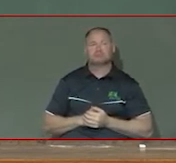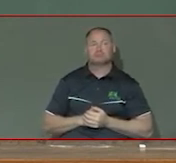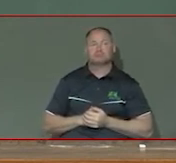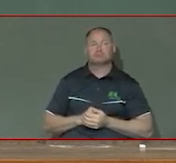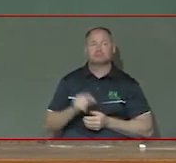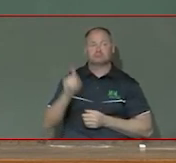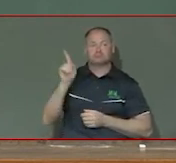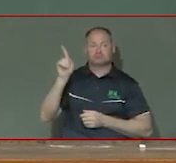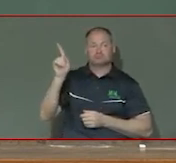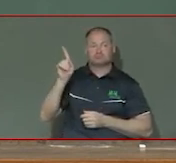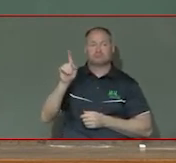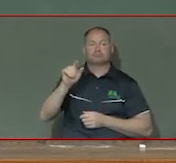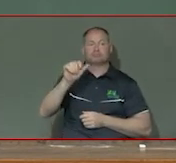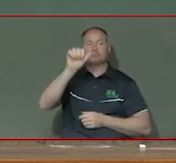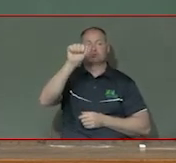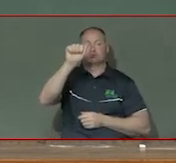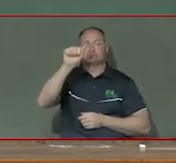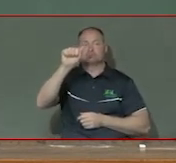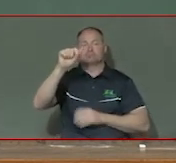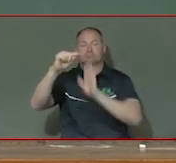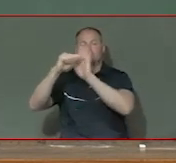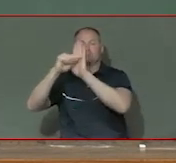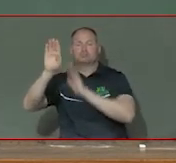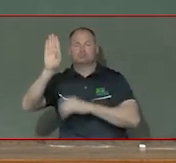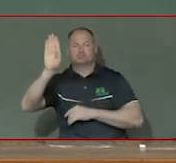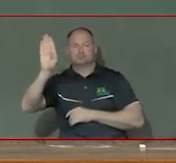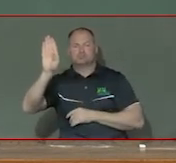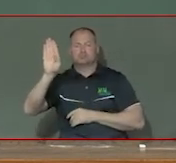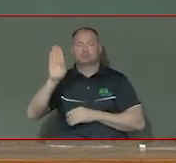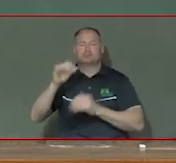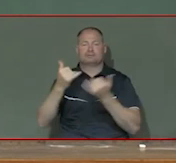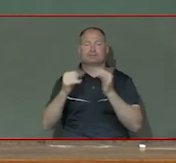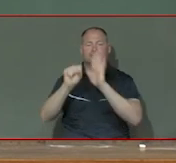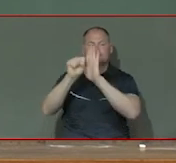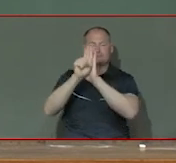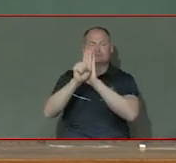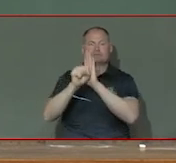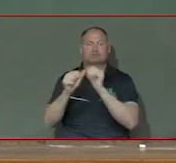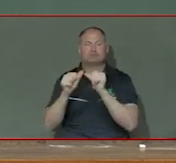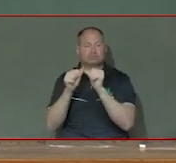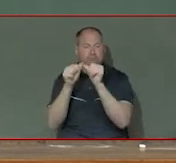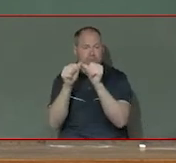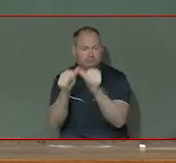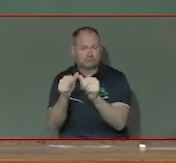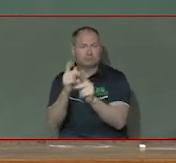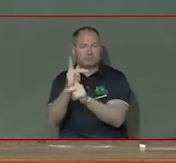cos of A minus B is cos the first, cos the second, keep the sign, cos